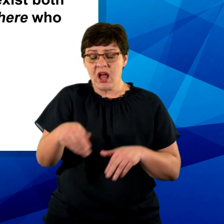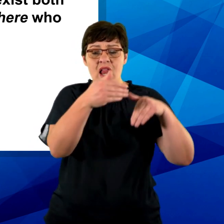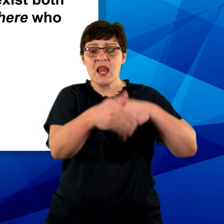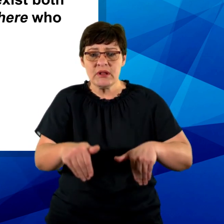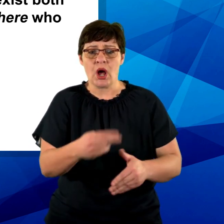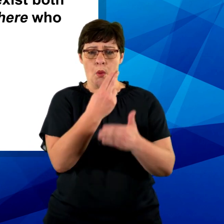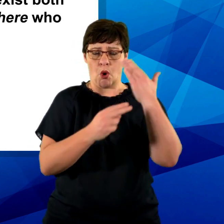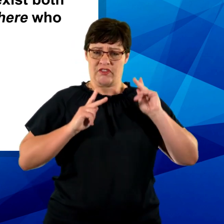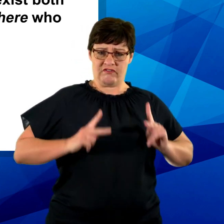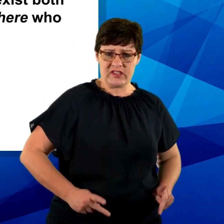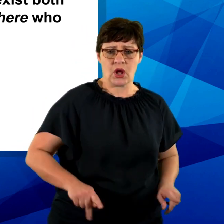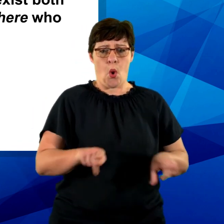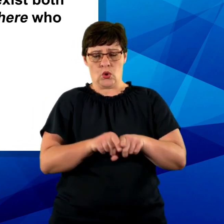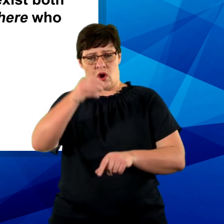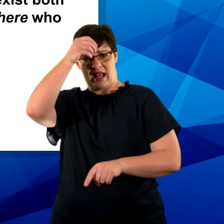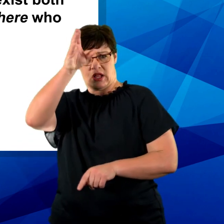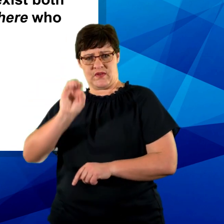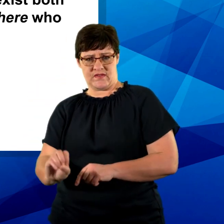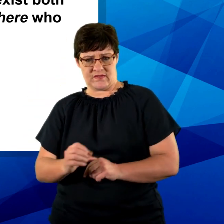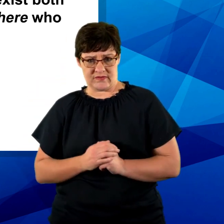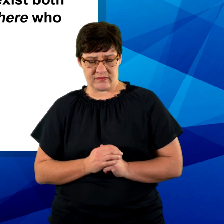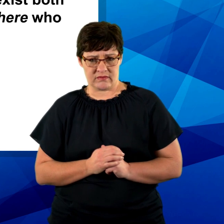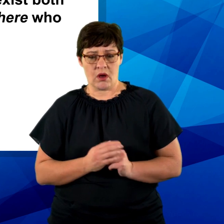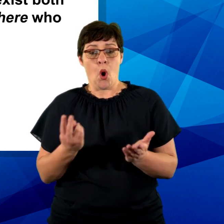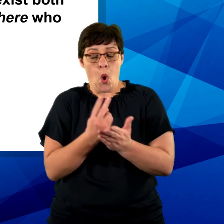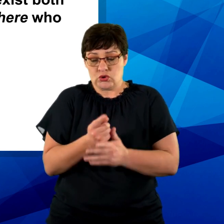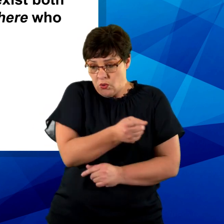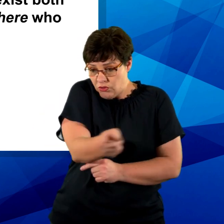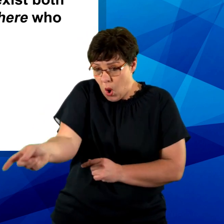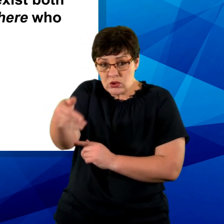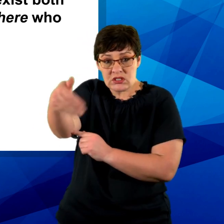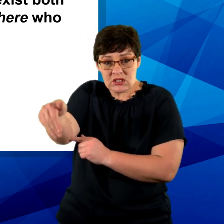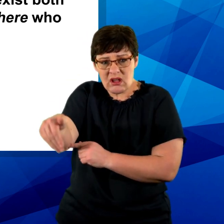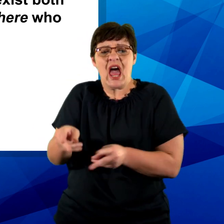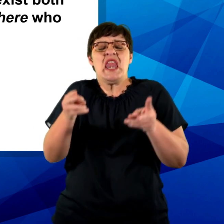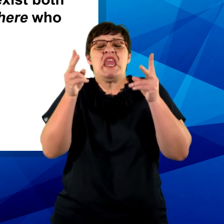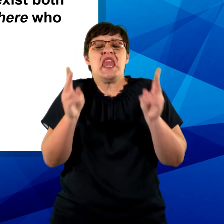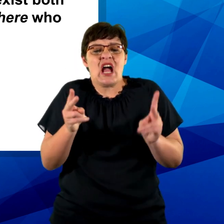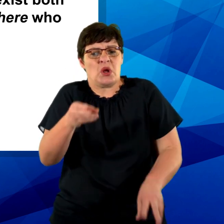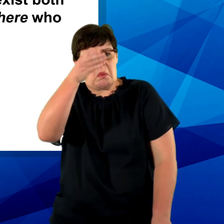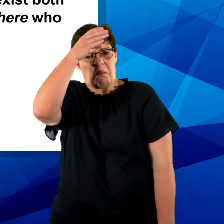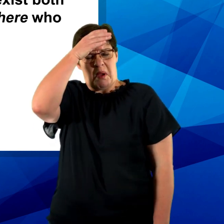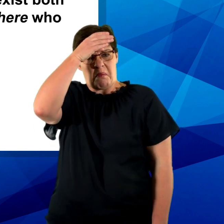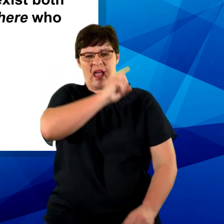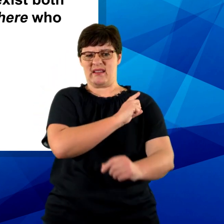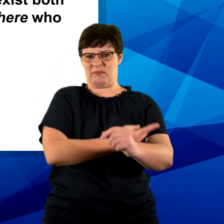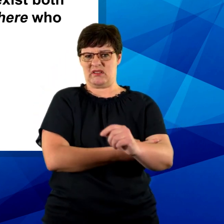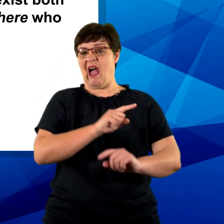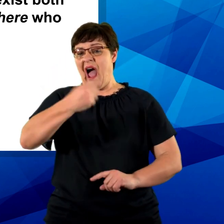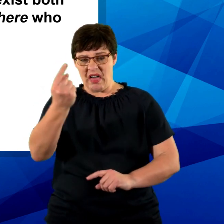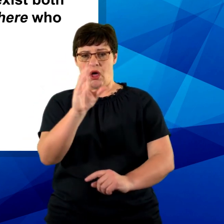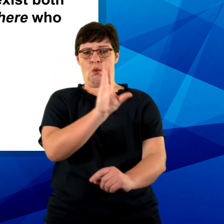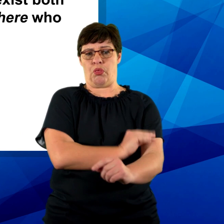exist both physically and intellectually. There are also those out there who are naturally gifted with a larger capacity than